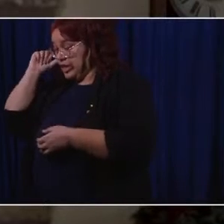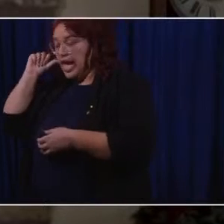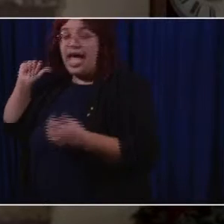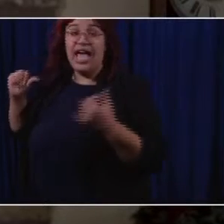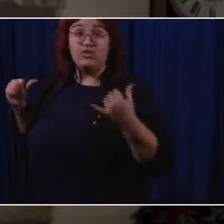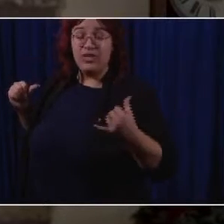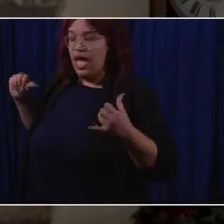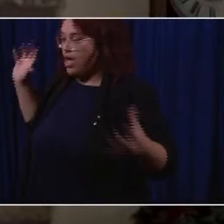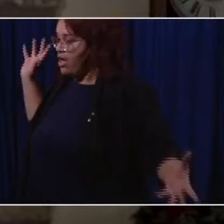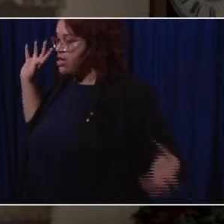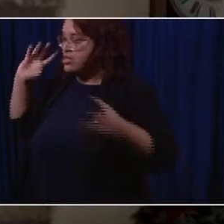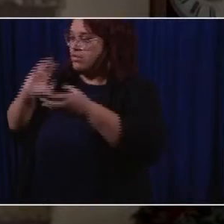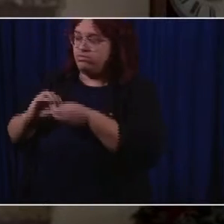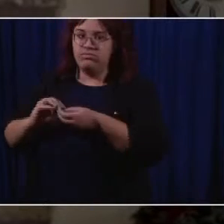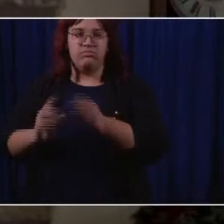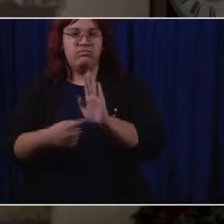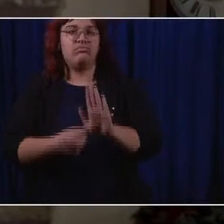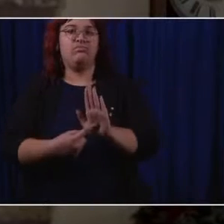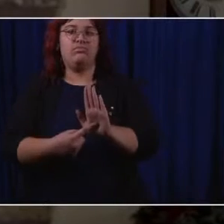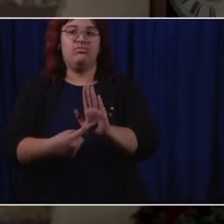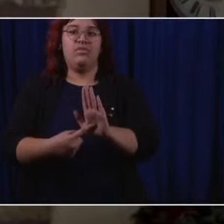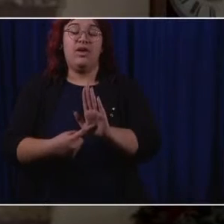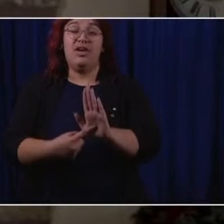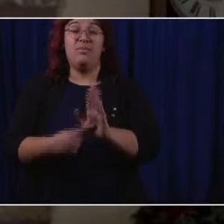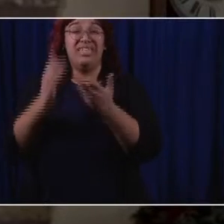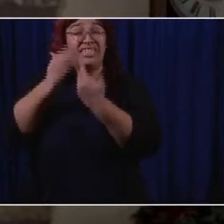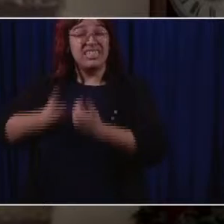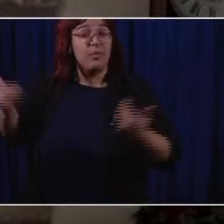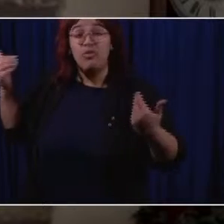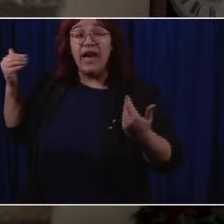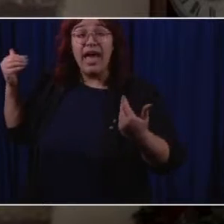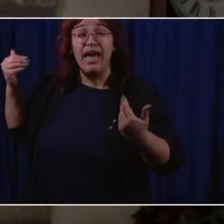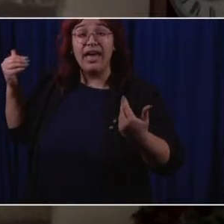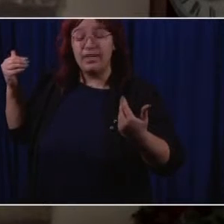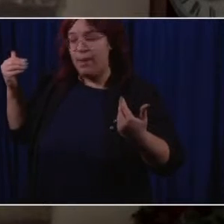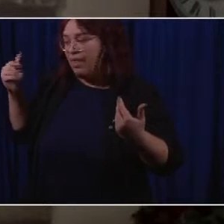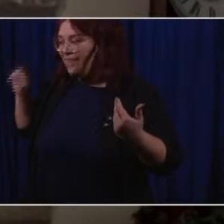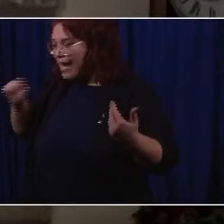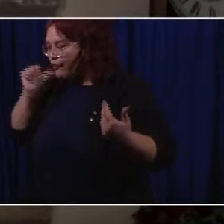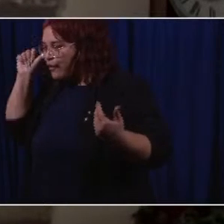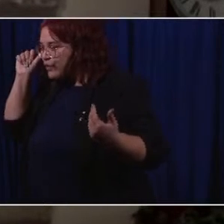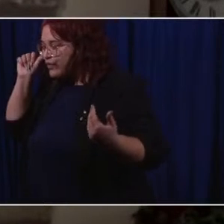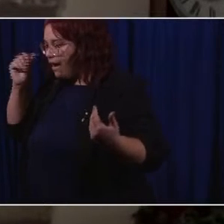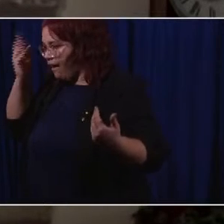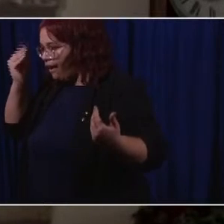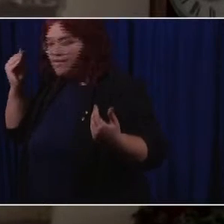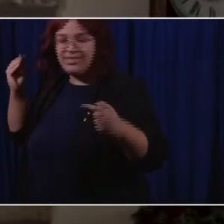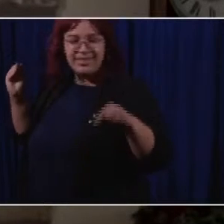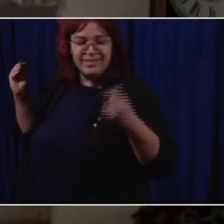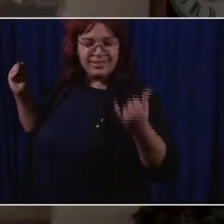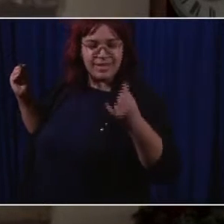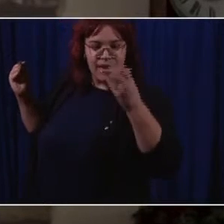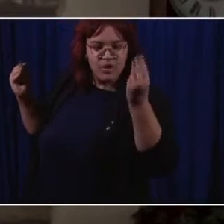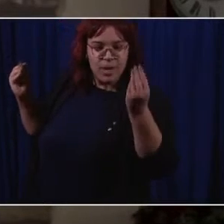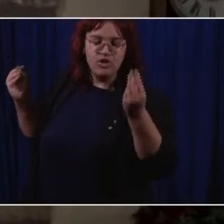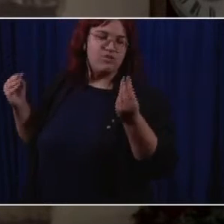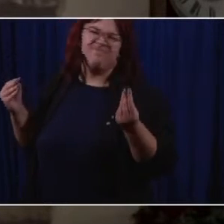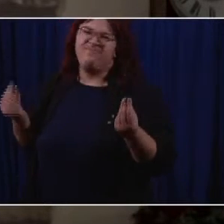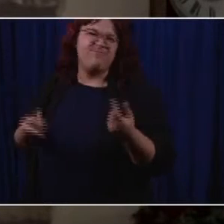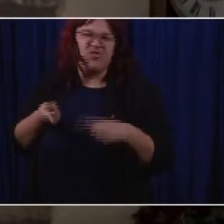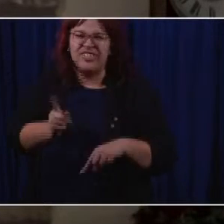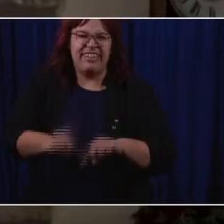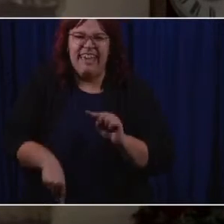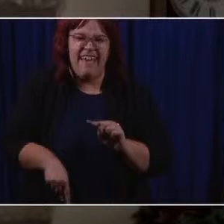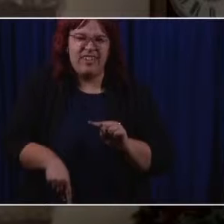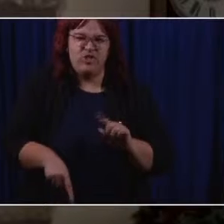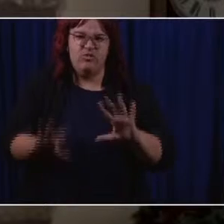how much was going to yesterday and how much today. So what we know is for the 2 days, we know the number, that's accurate,